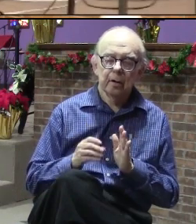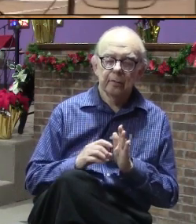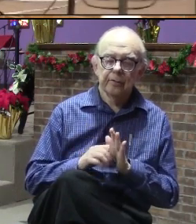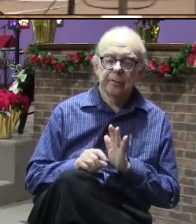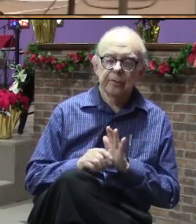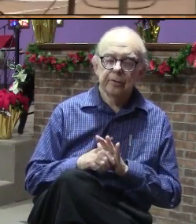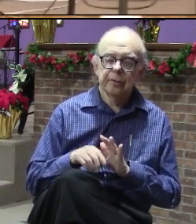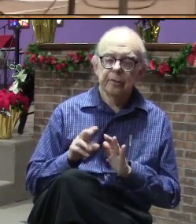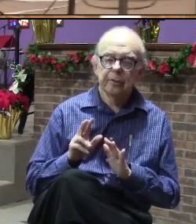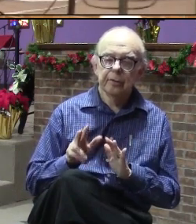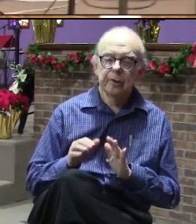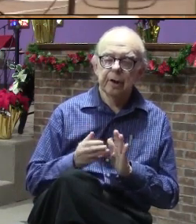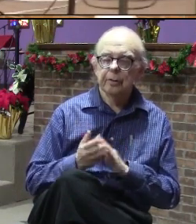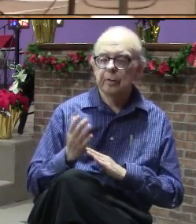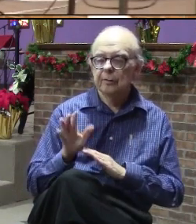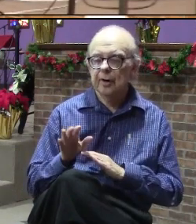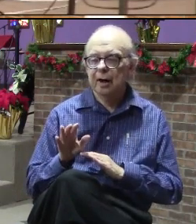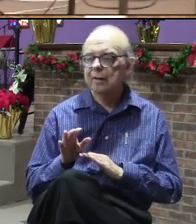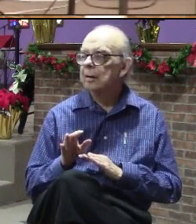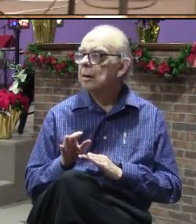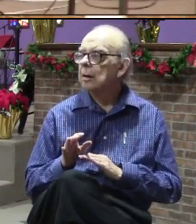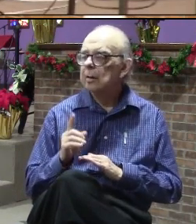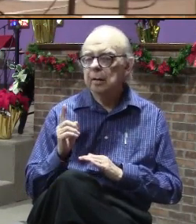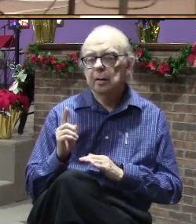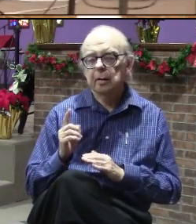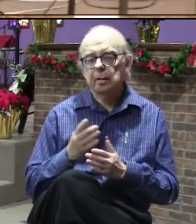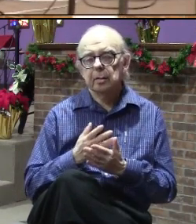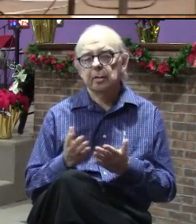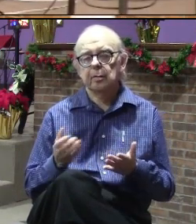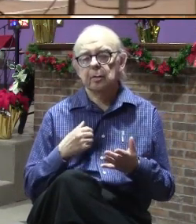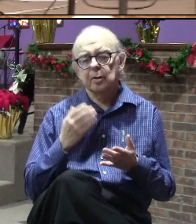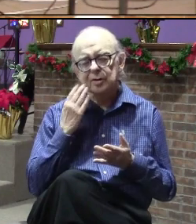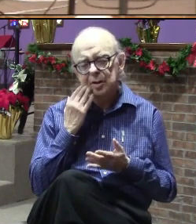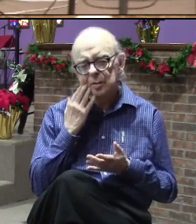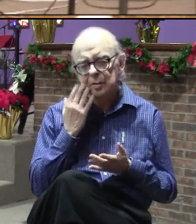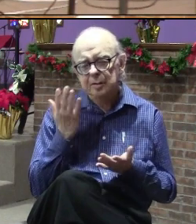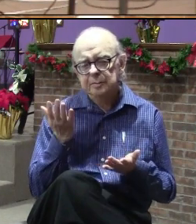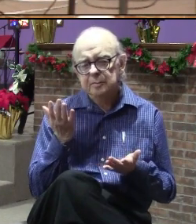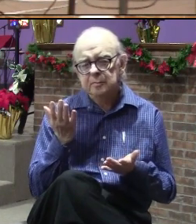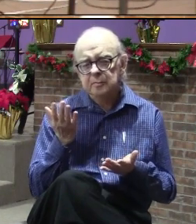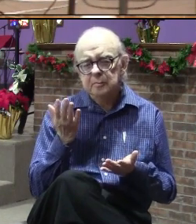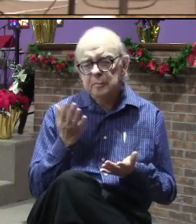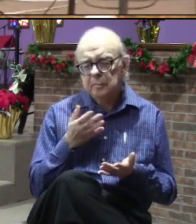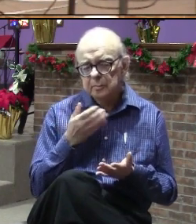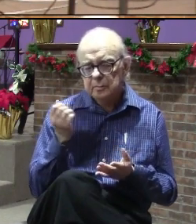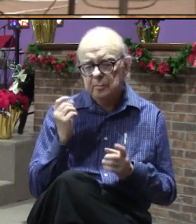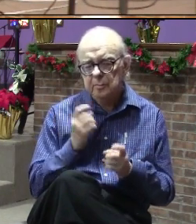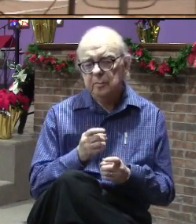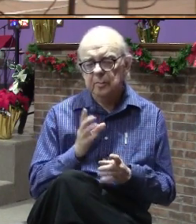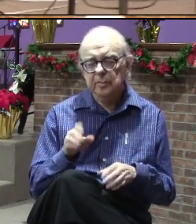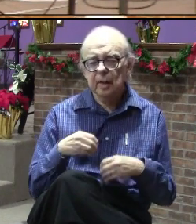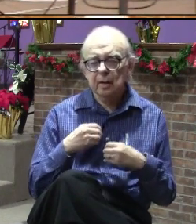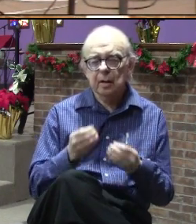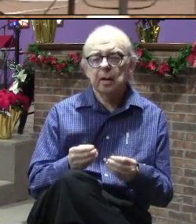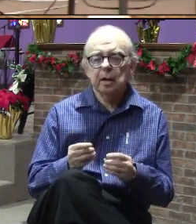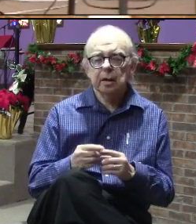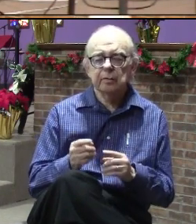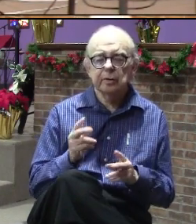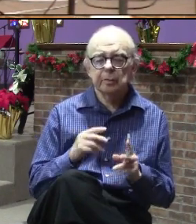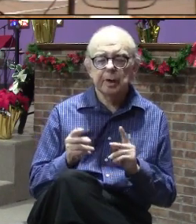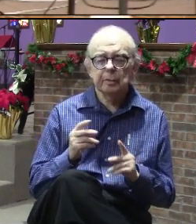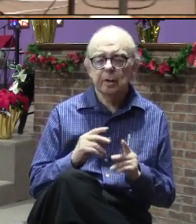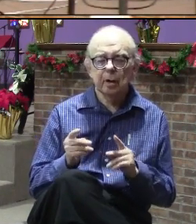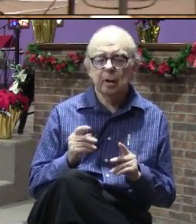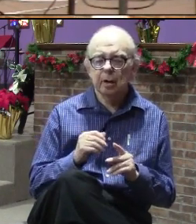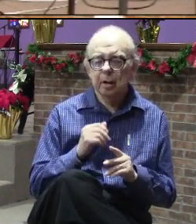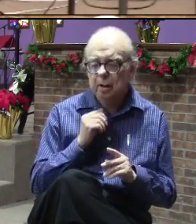up, okay? Because one of the things that we want to know is this. The greatest gift that was ever given to humankind